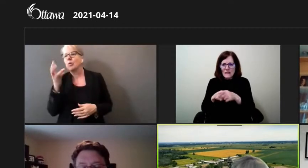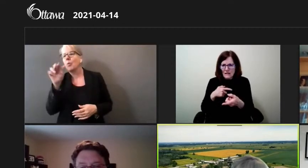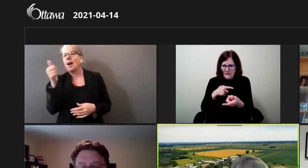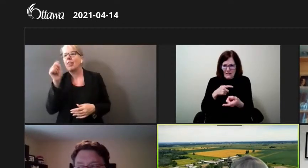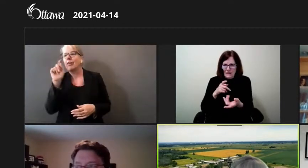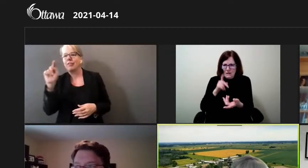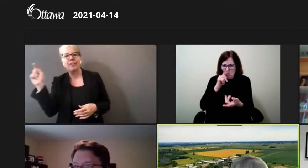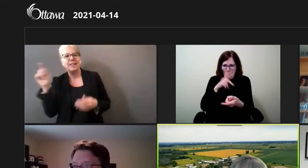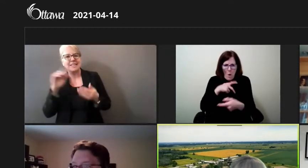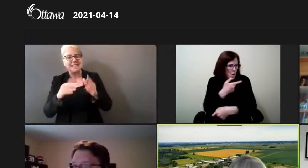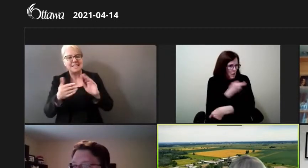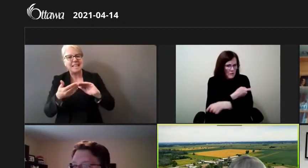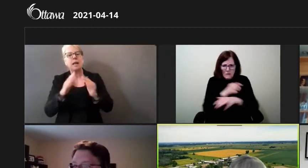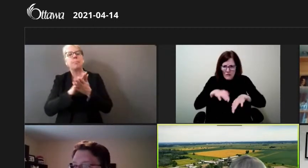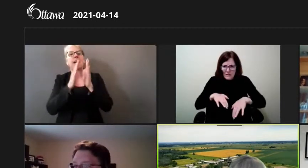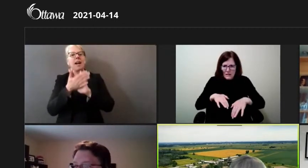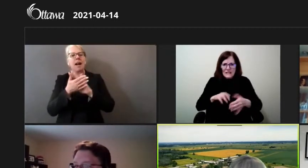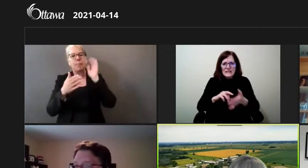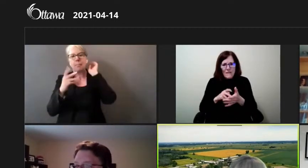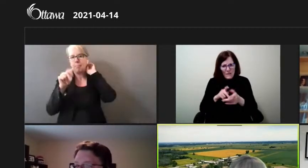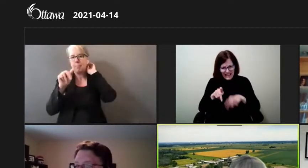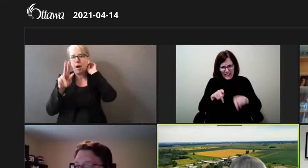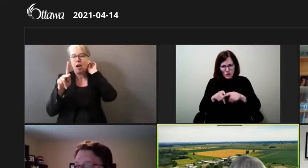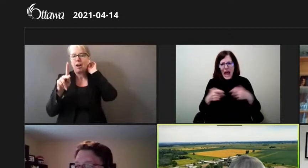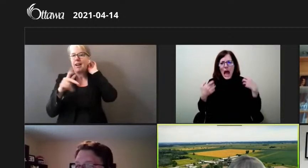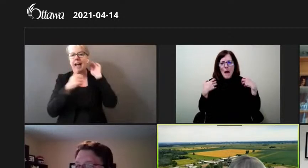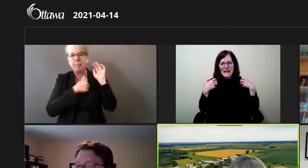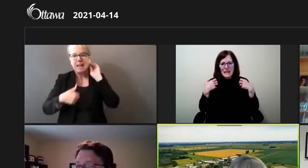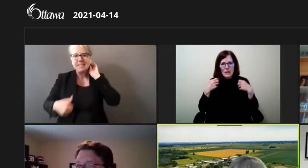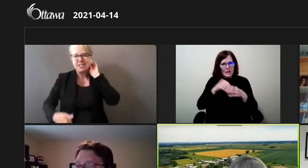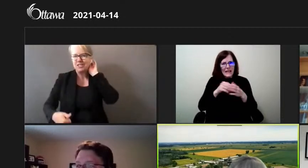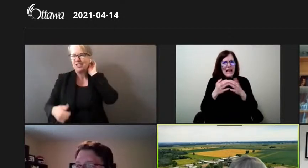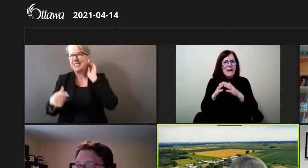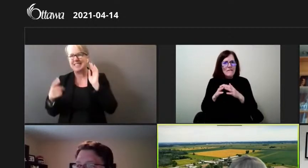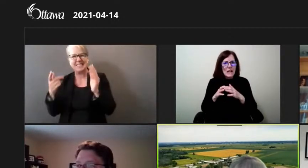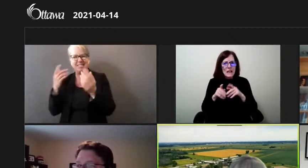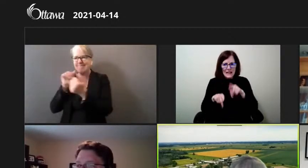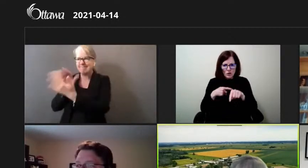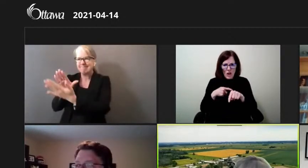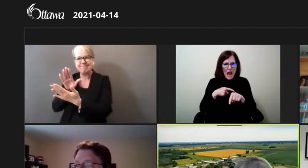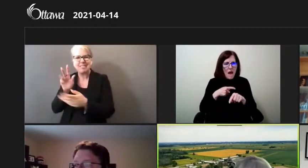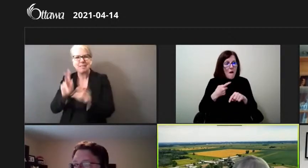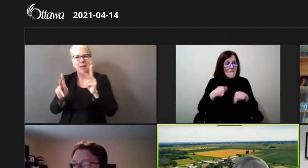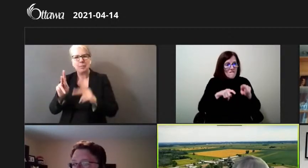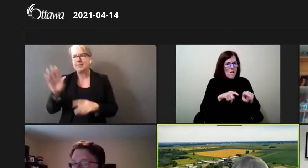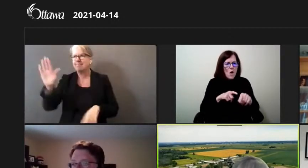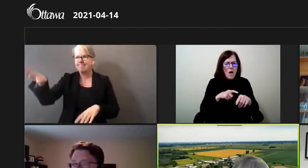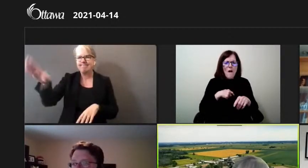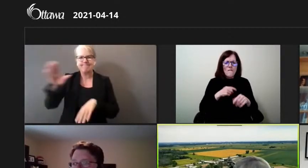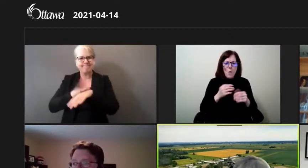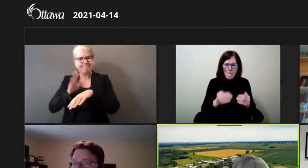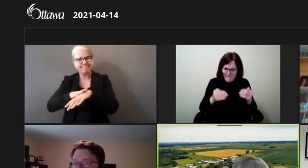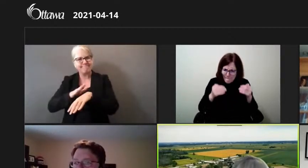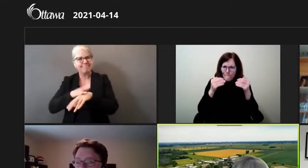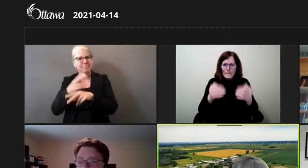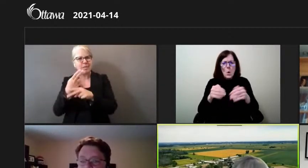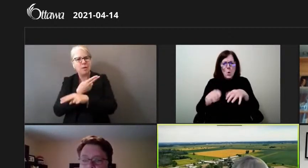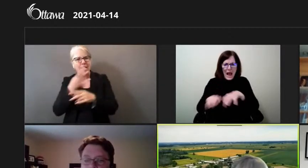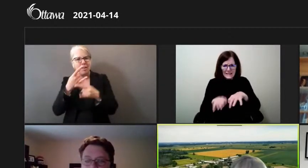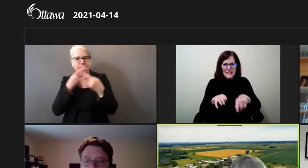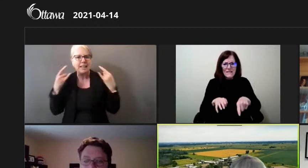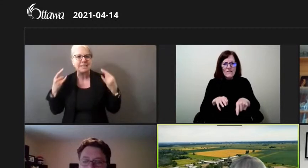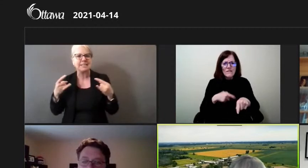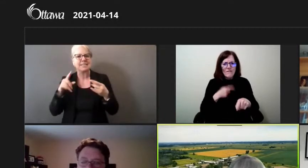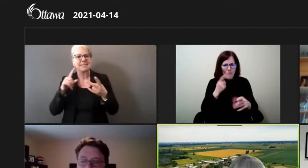city potentially, have them going in proactively to confront people to say, hey, could you wear your mask? Could you do